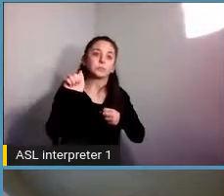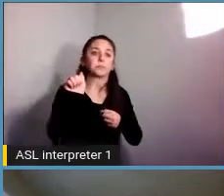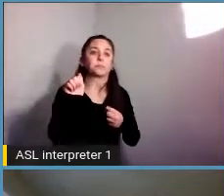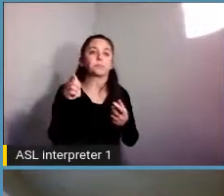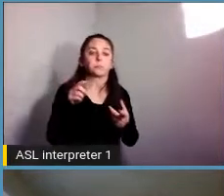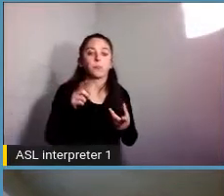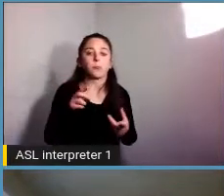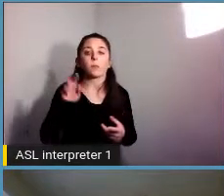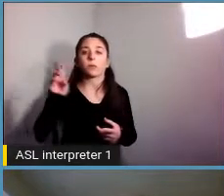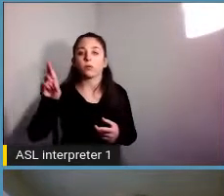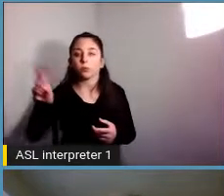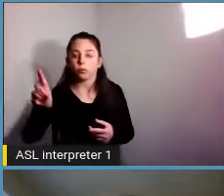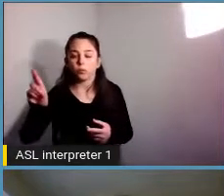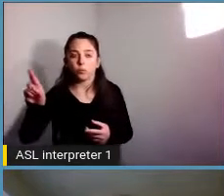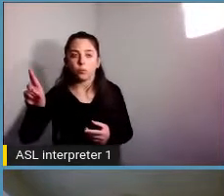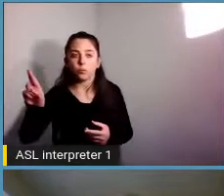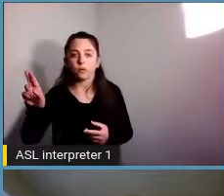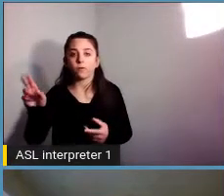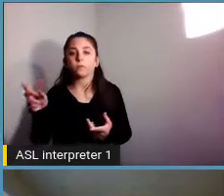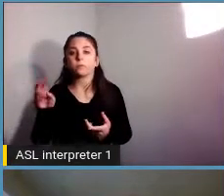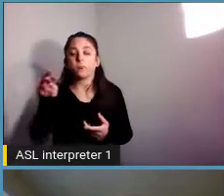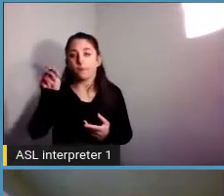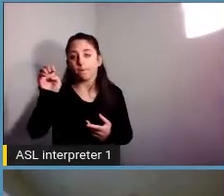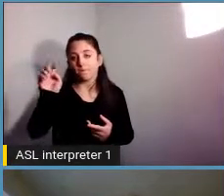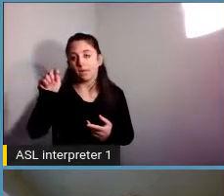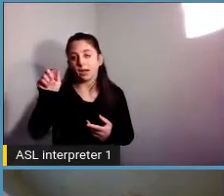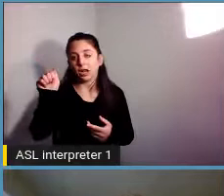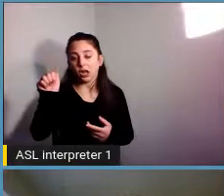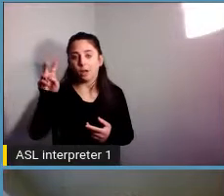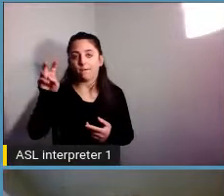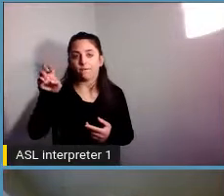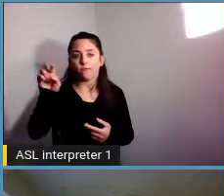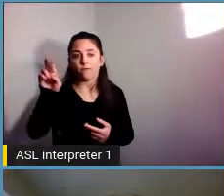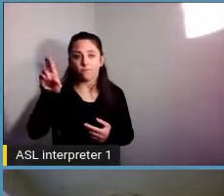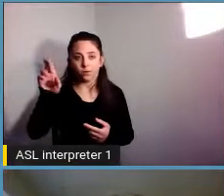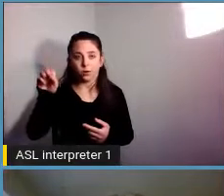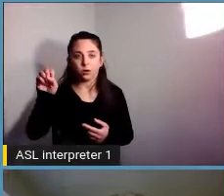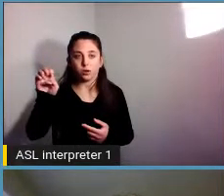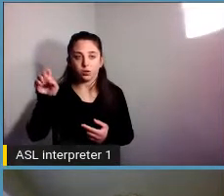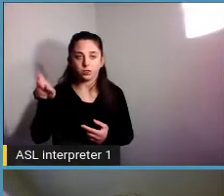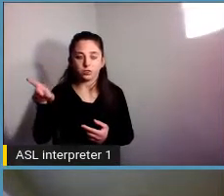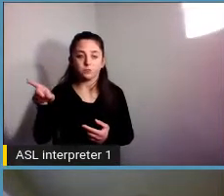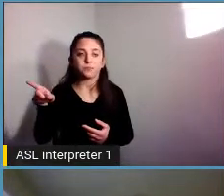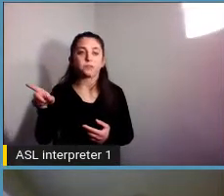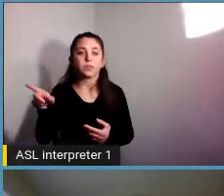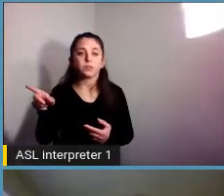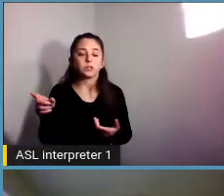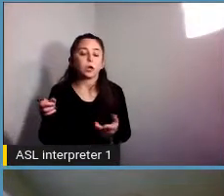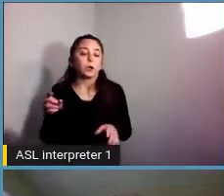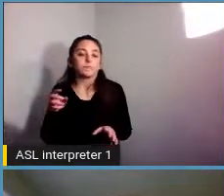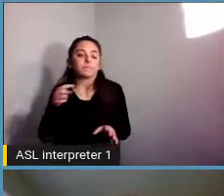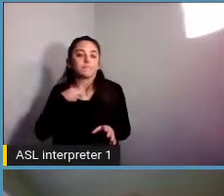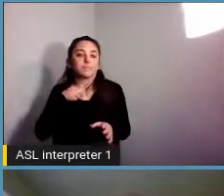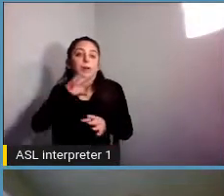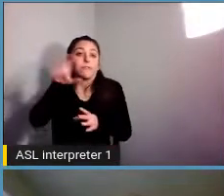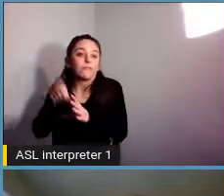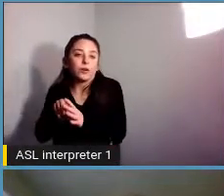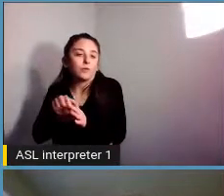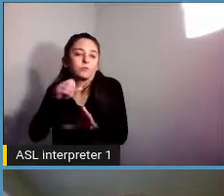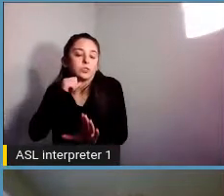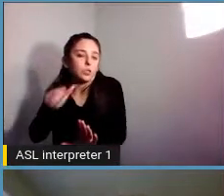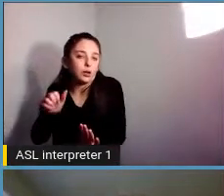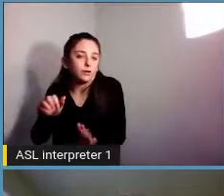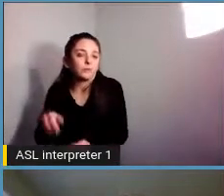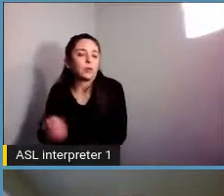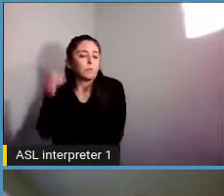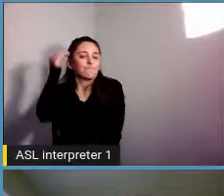in the metaverse. I did not have anything to do with creating any of this. I just am aware of it, and I think it's